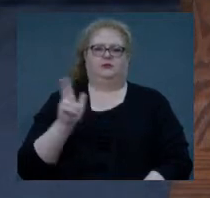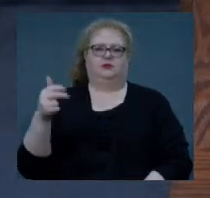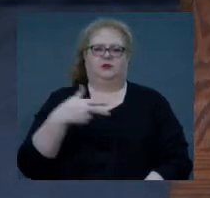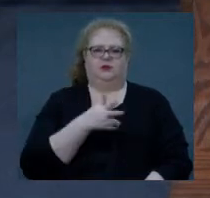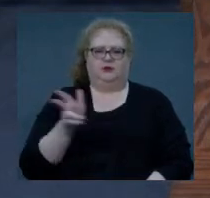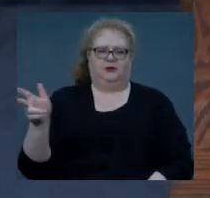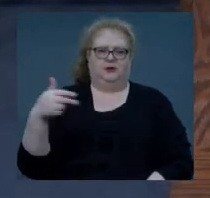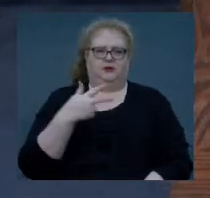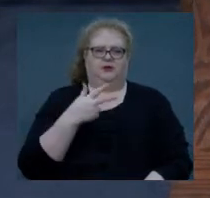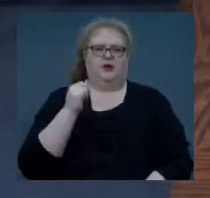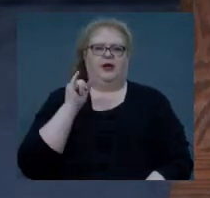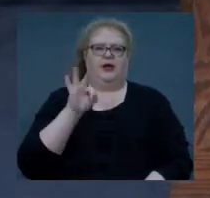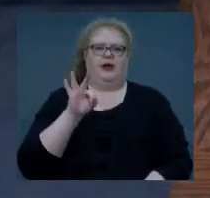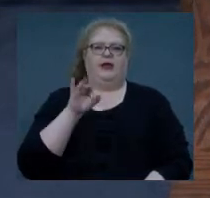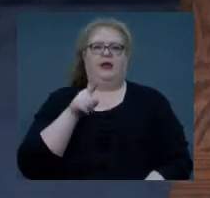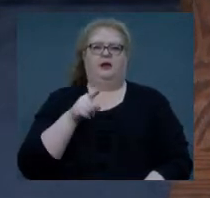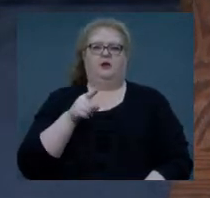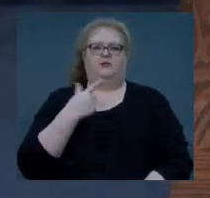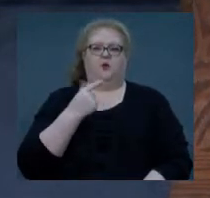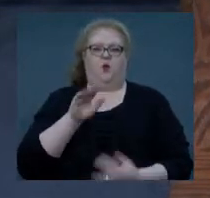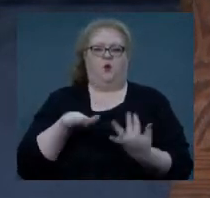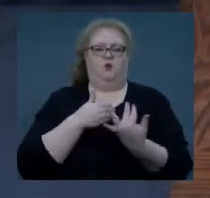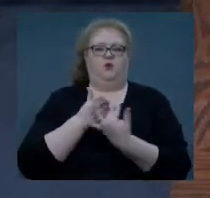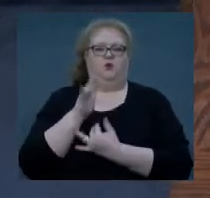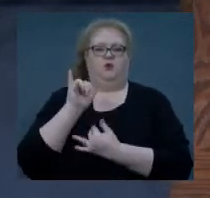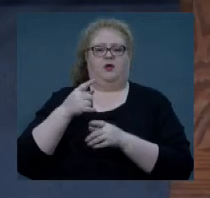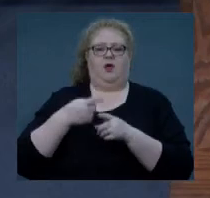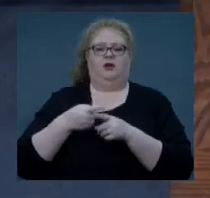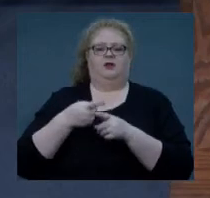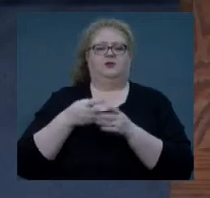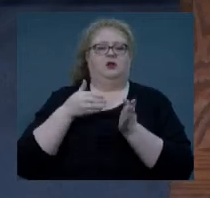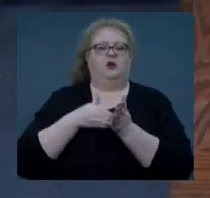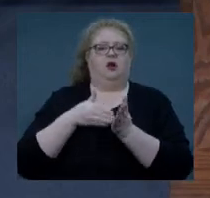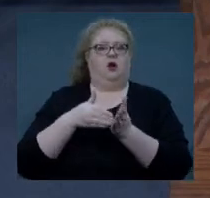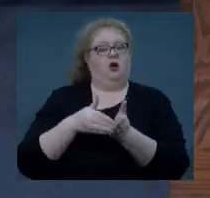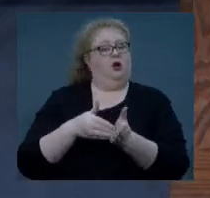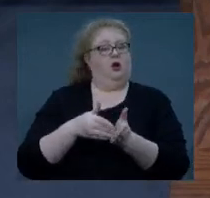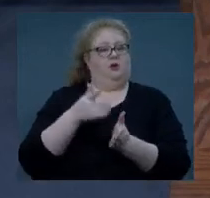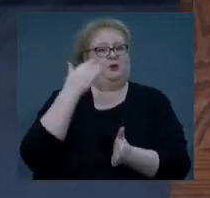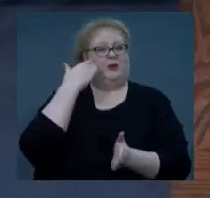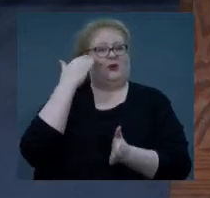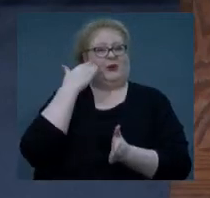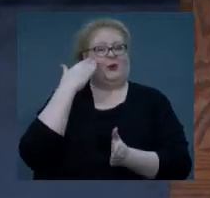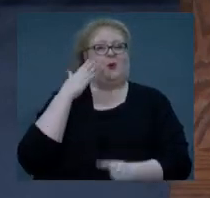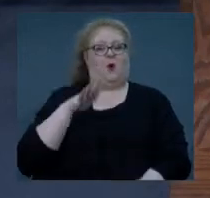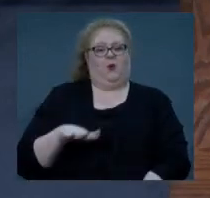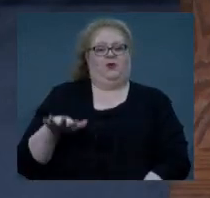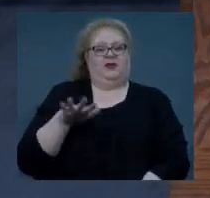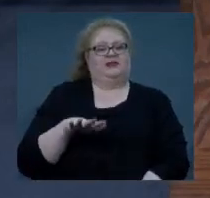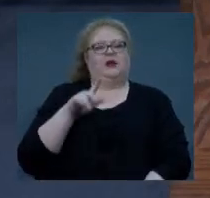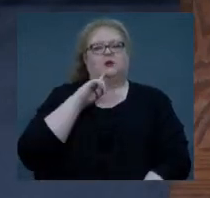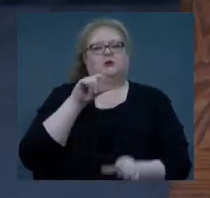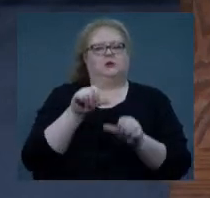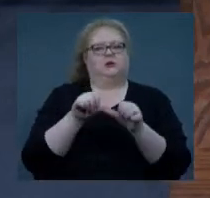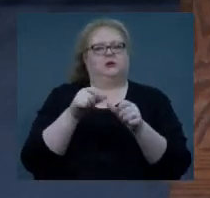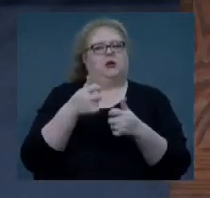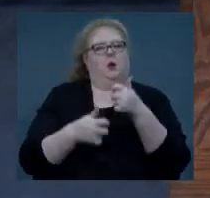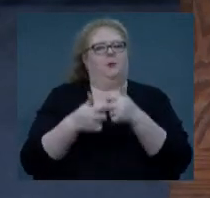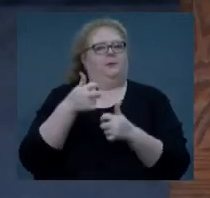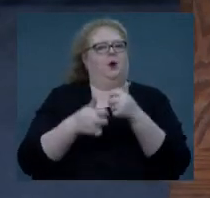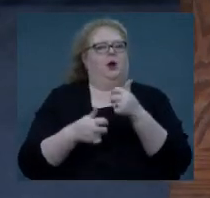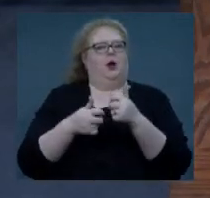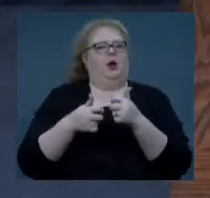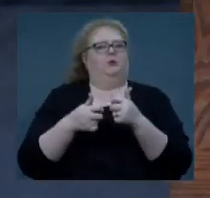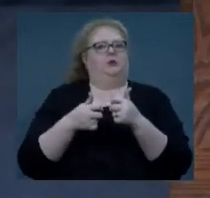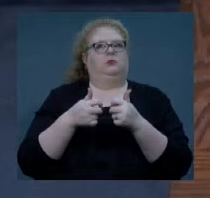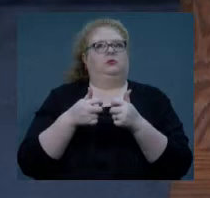that intersection very often, you know that it's a problem, especially on that side, getting